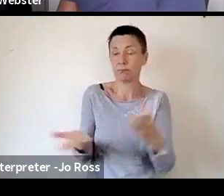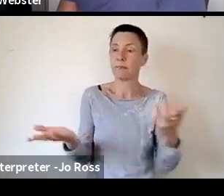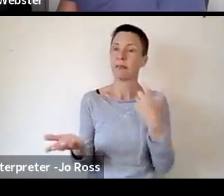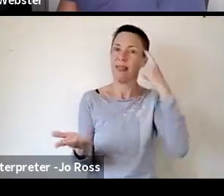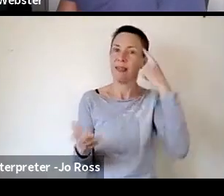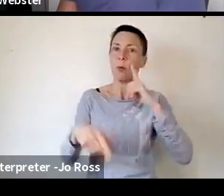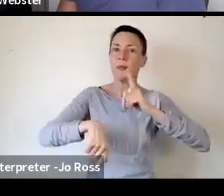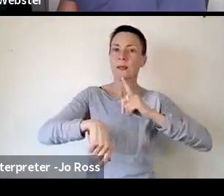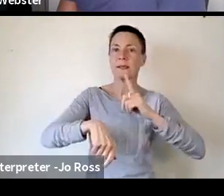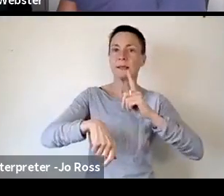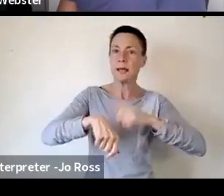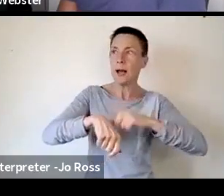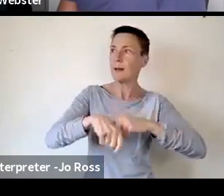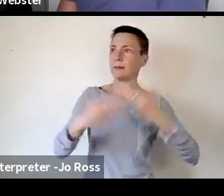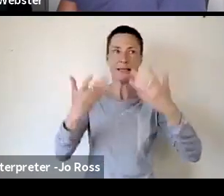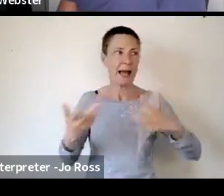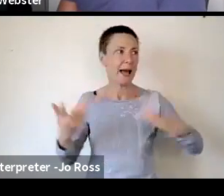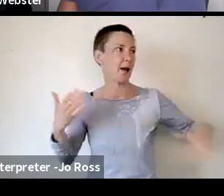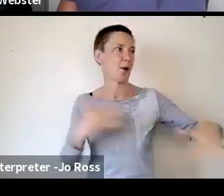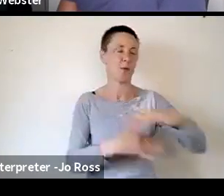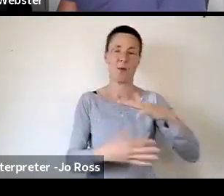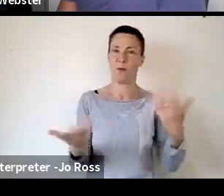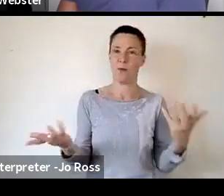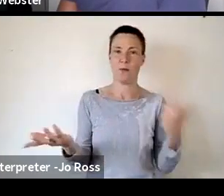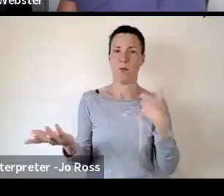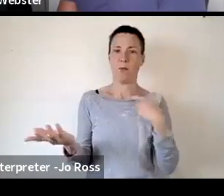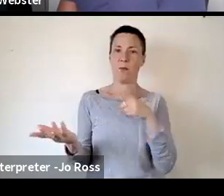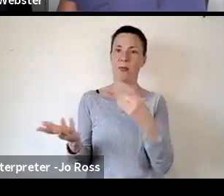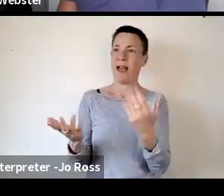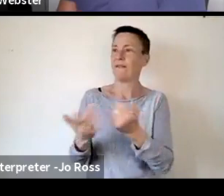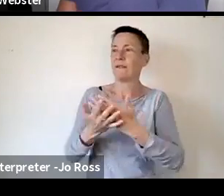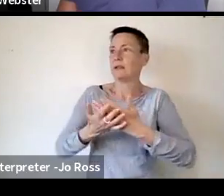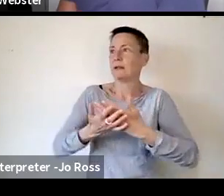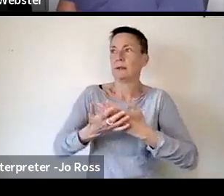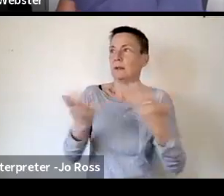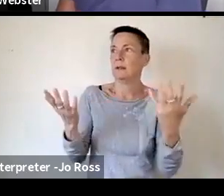the times where, they've got so, like,